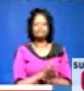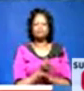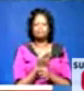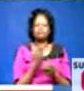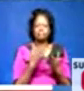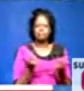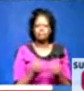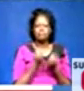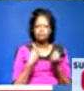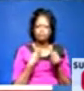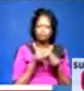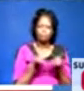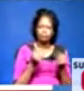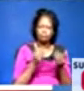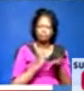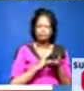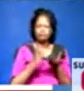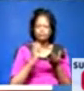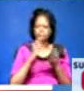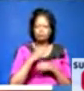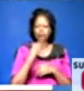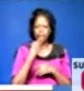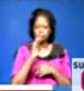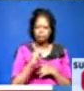We've intervened, we have allocated over 300 million